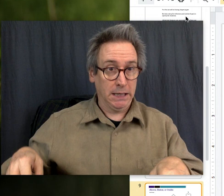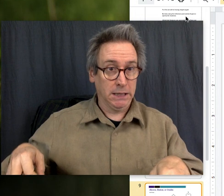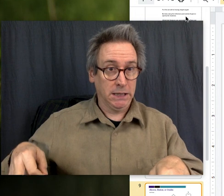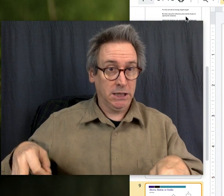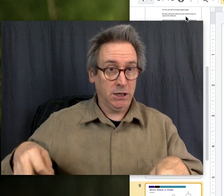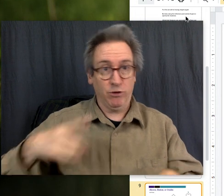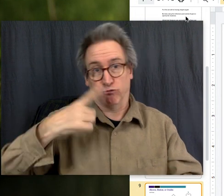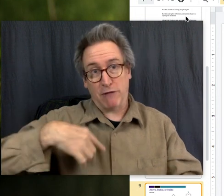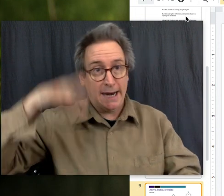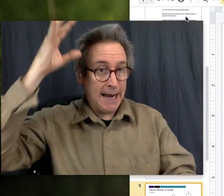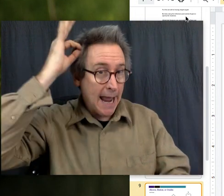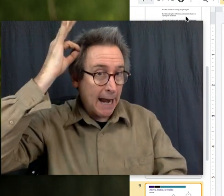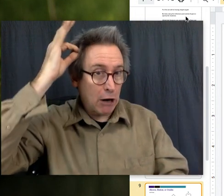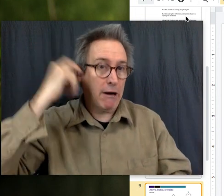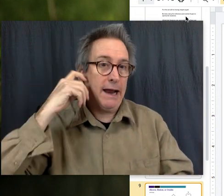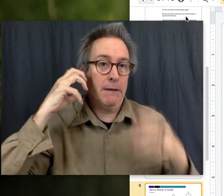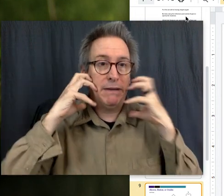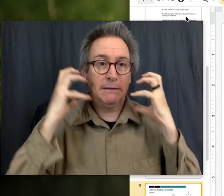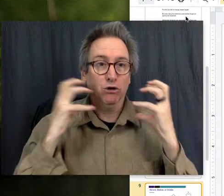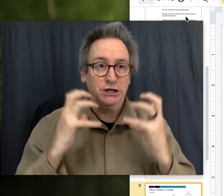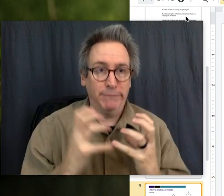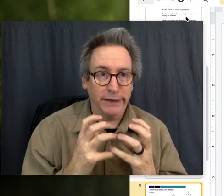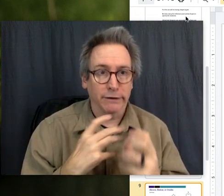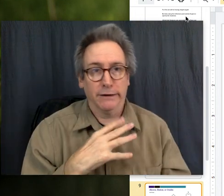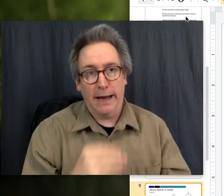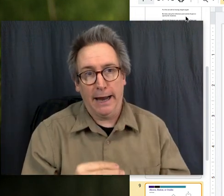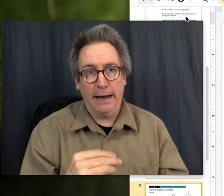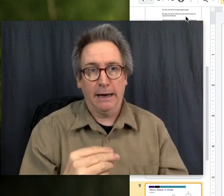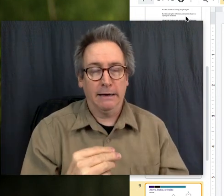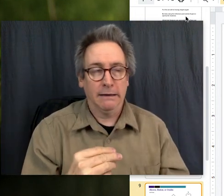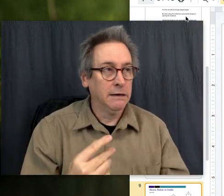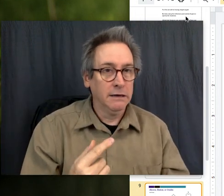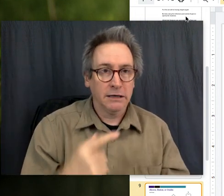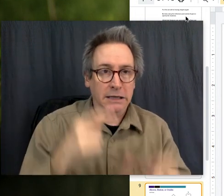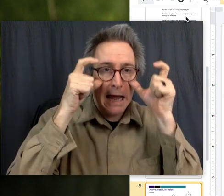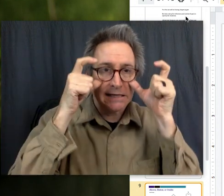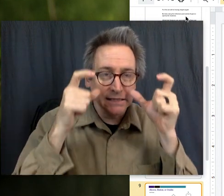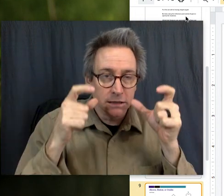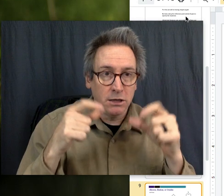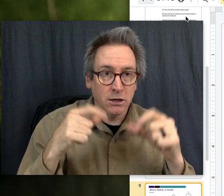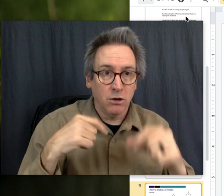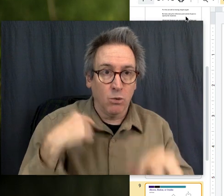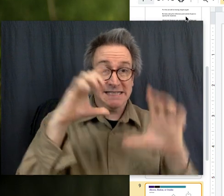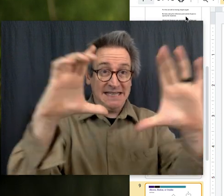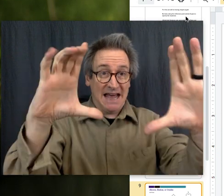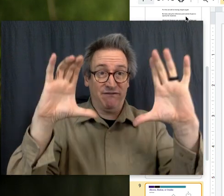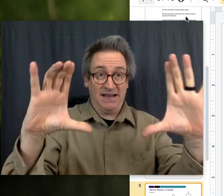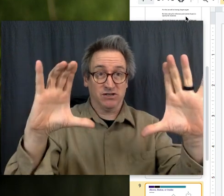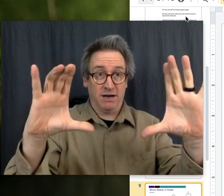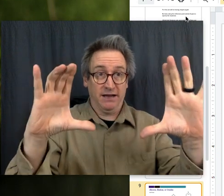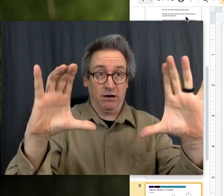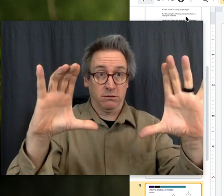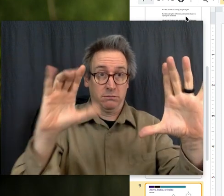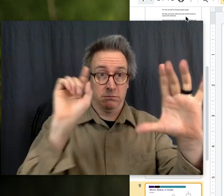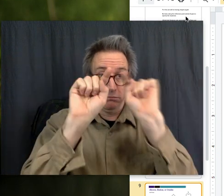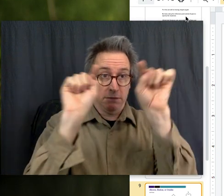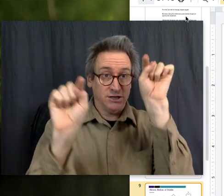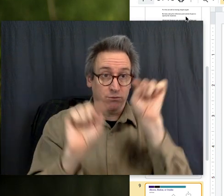somebody with red hair and a big bushy beard and glasses, we're going to see that face right